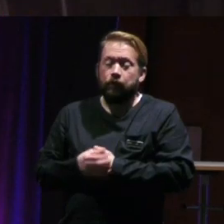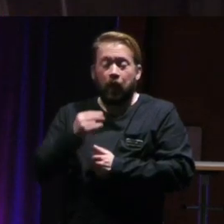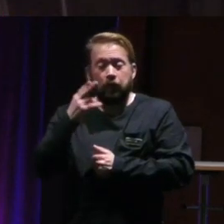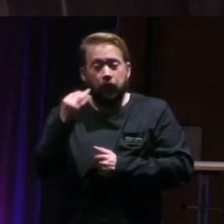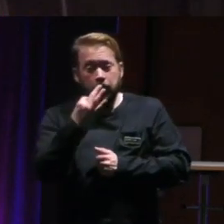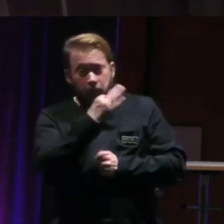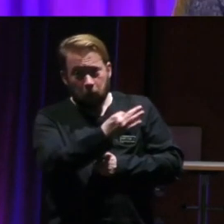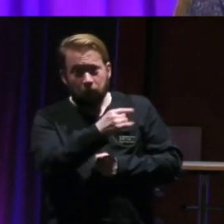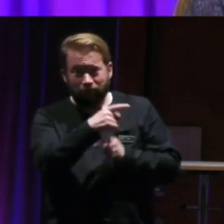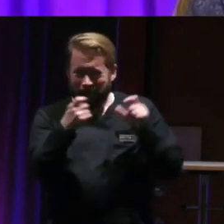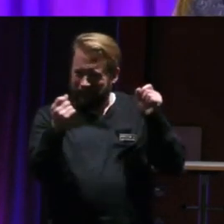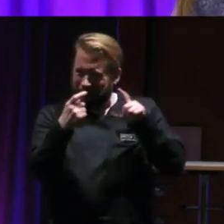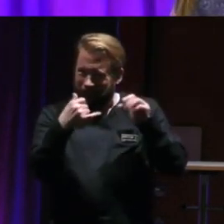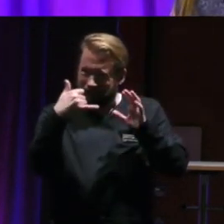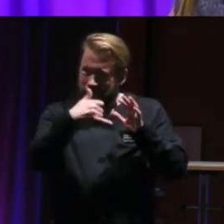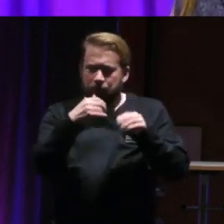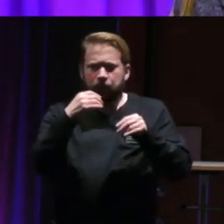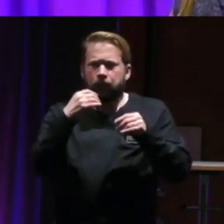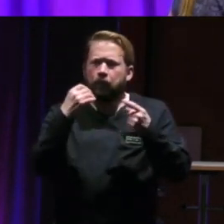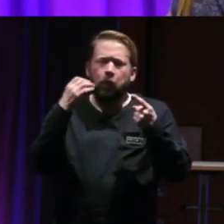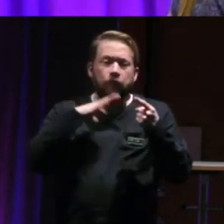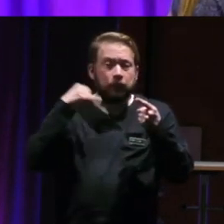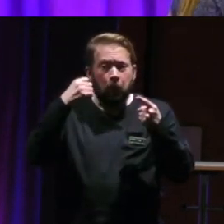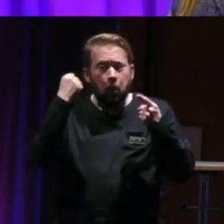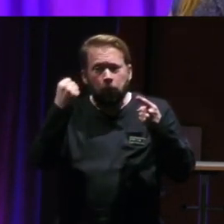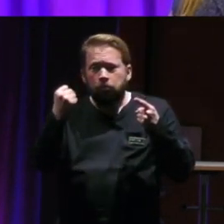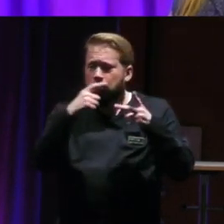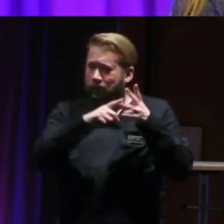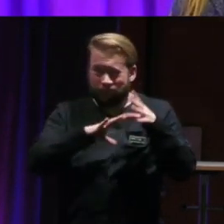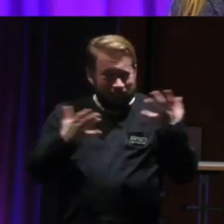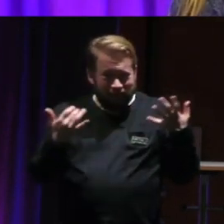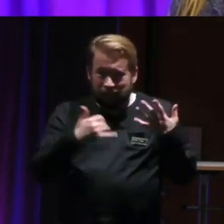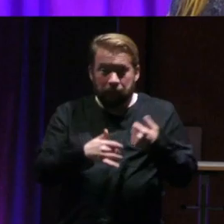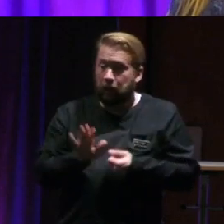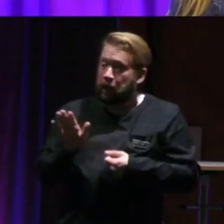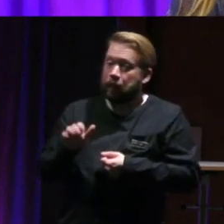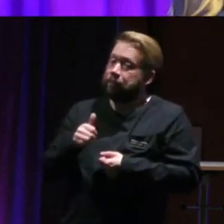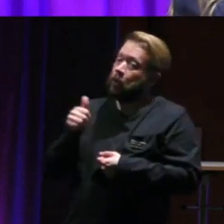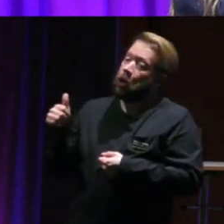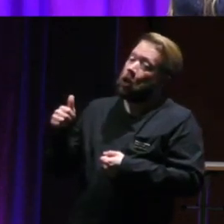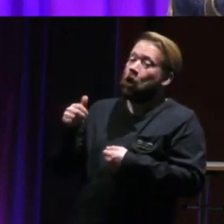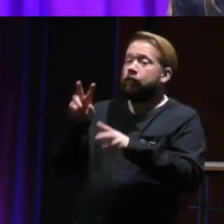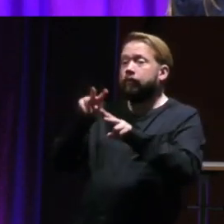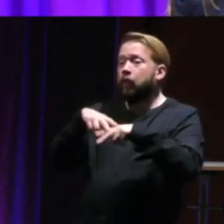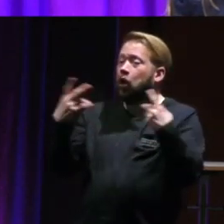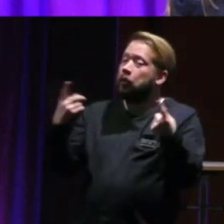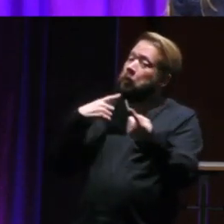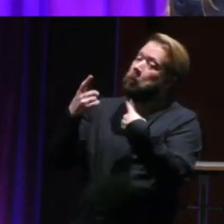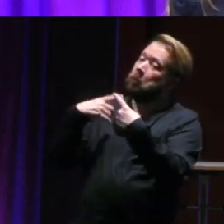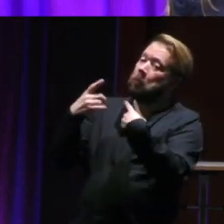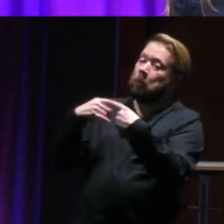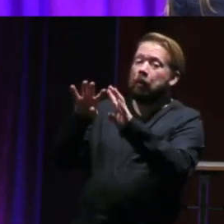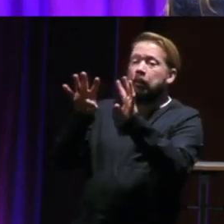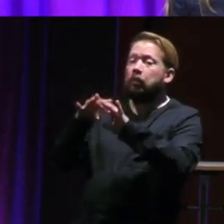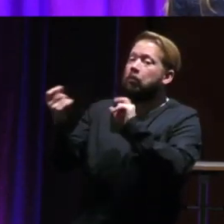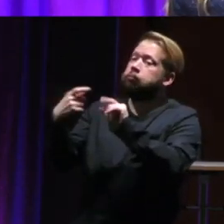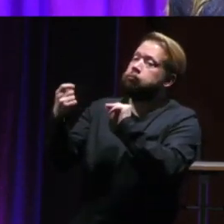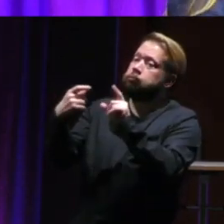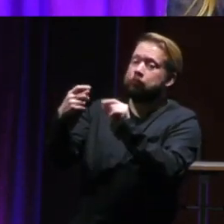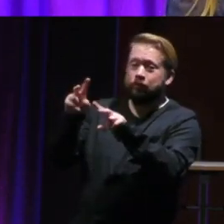messages didn't contain any threats or anything. It was normal just people chattering about anything in the internet. So